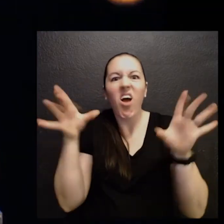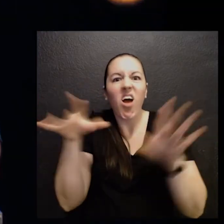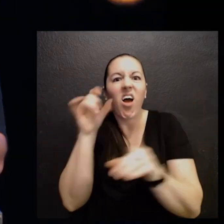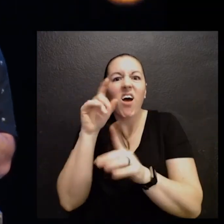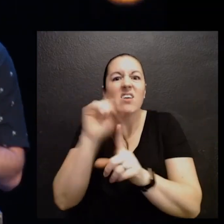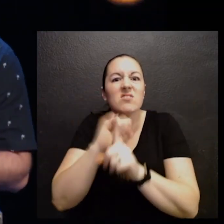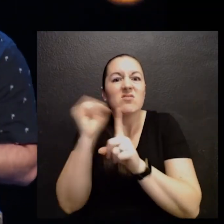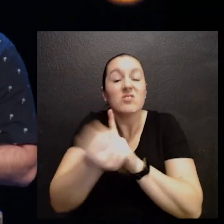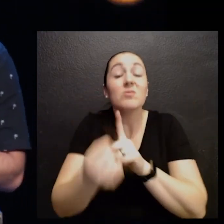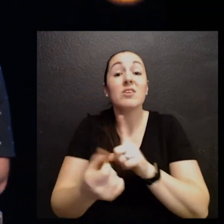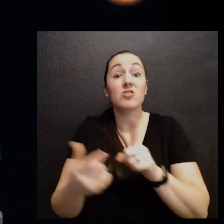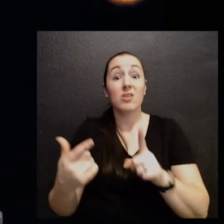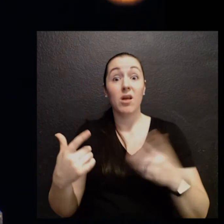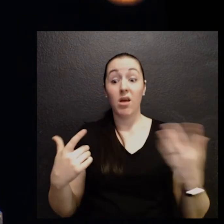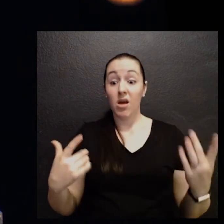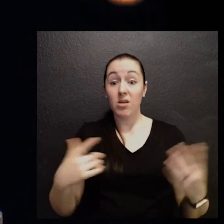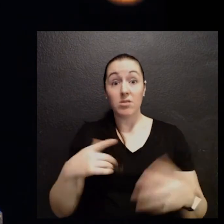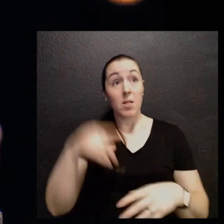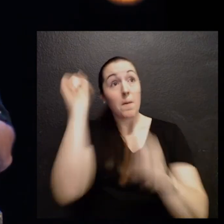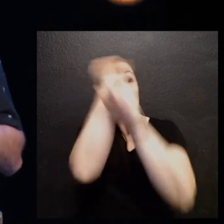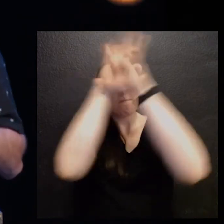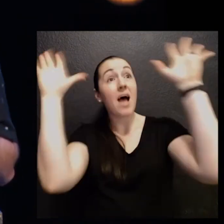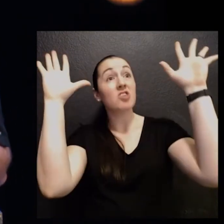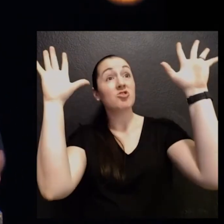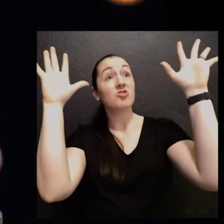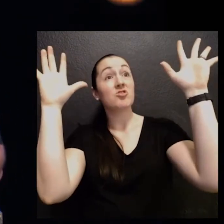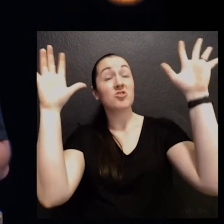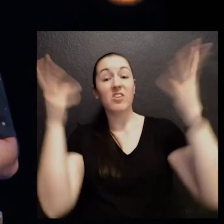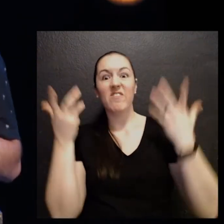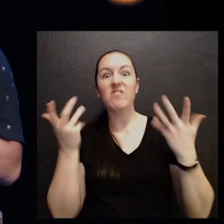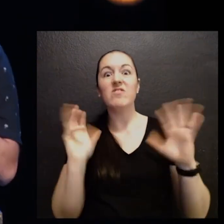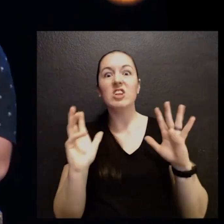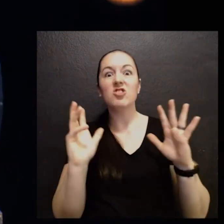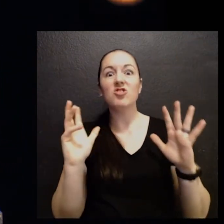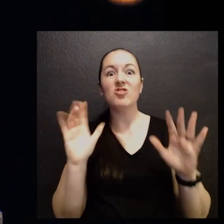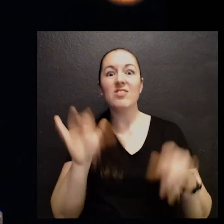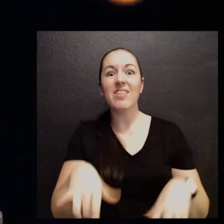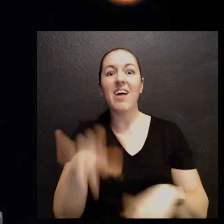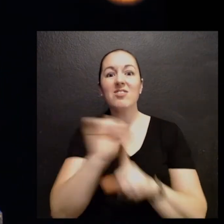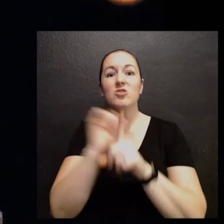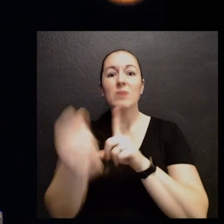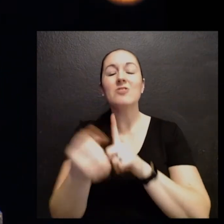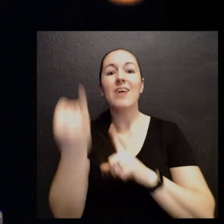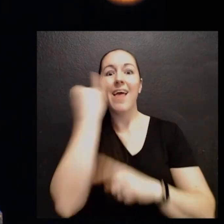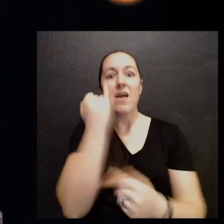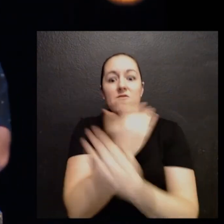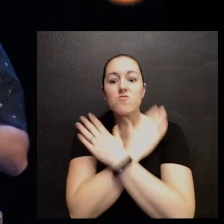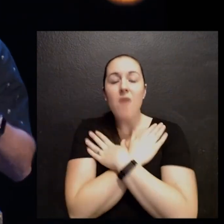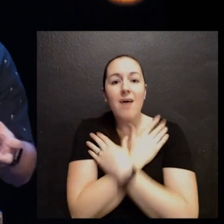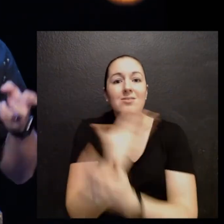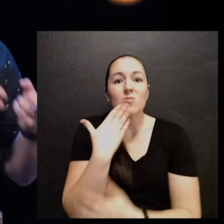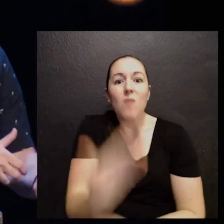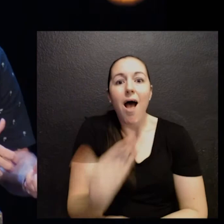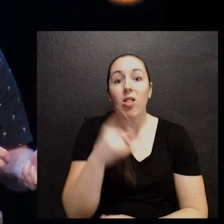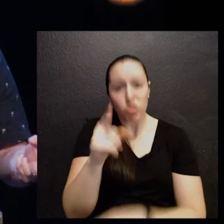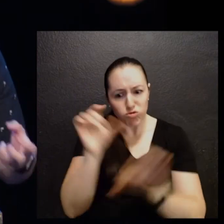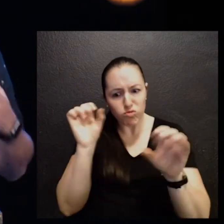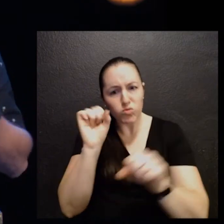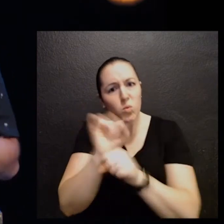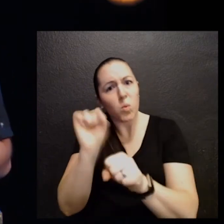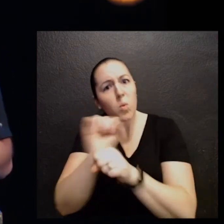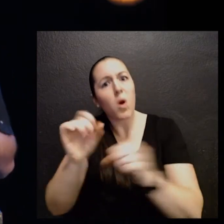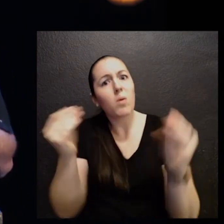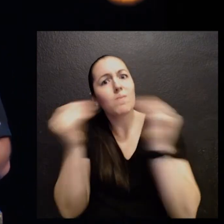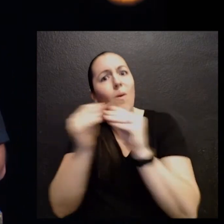and how much we could actually accomplish? It's been scientifically proven that those who rest well actually get more done.